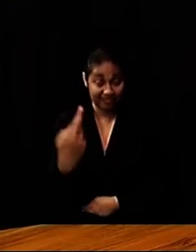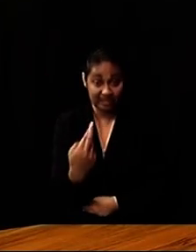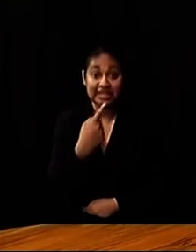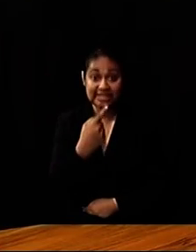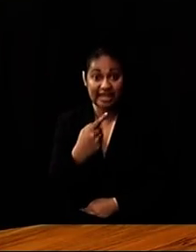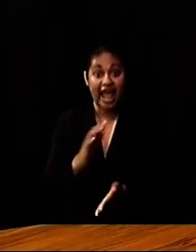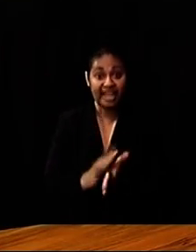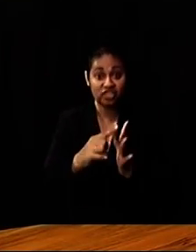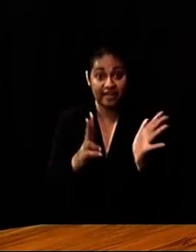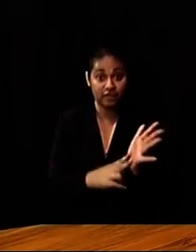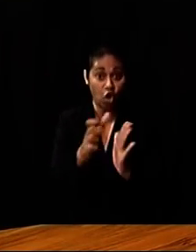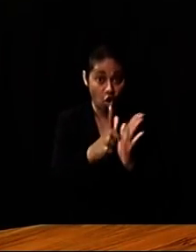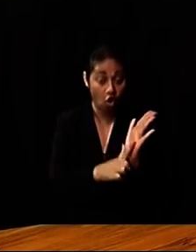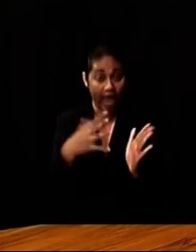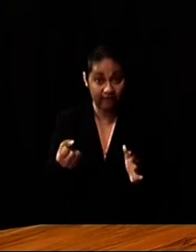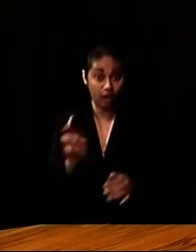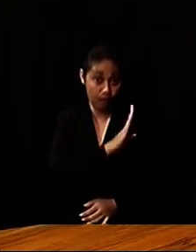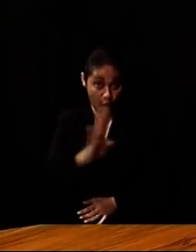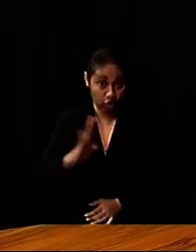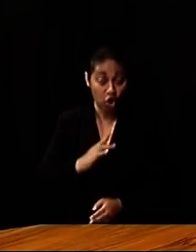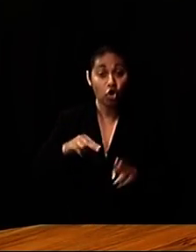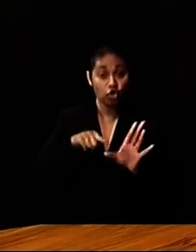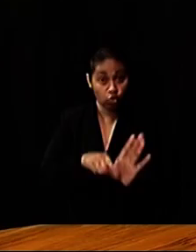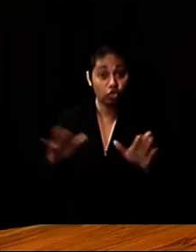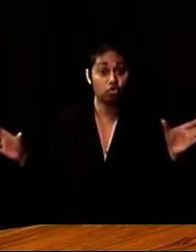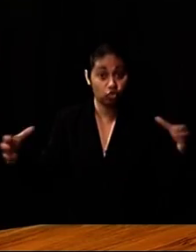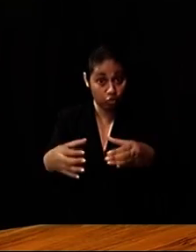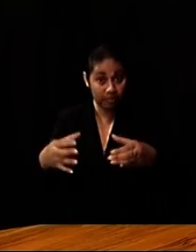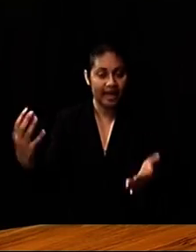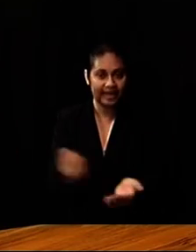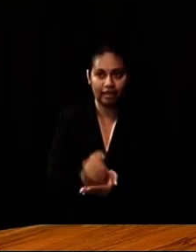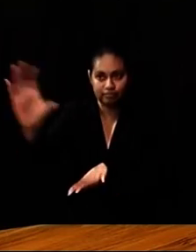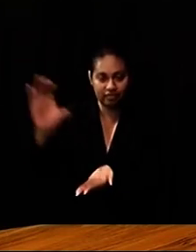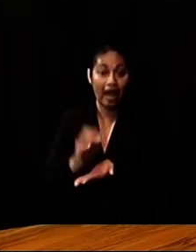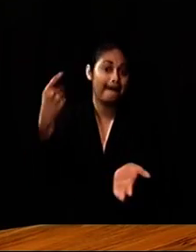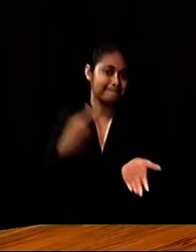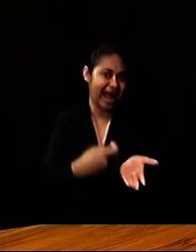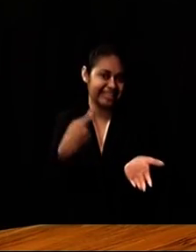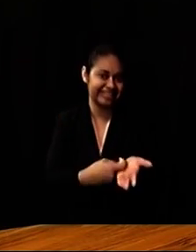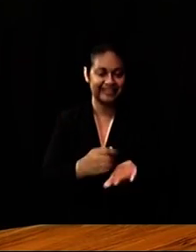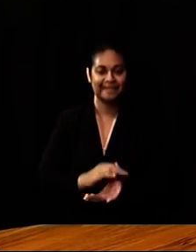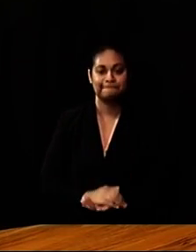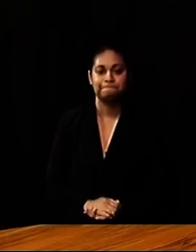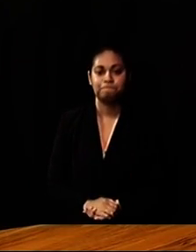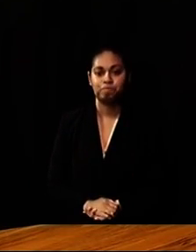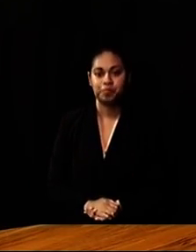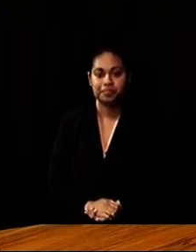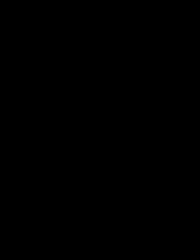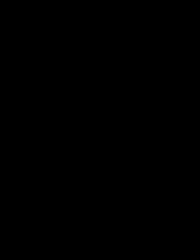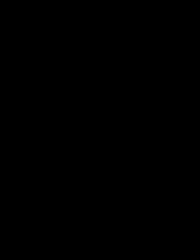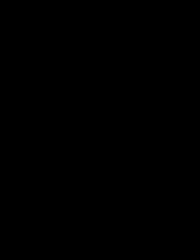break, HIV decreed to have national board and youth groups get government grants for capacity building.